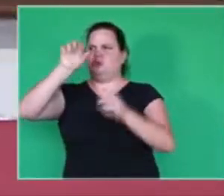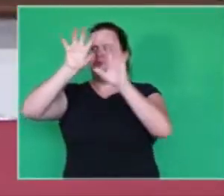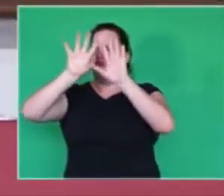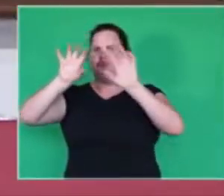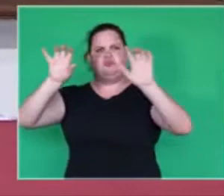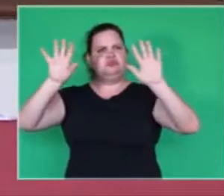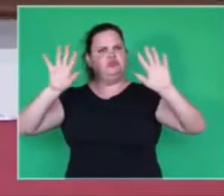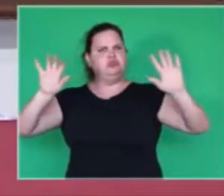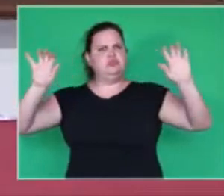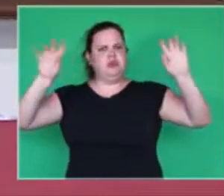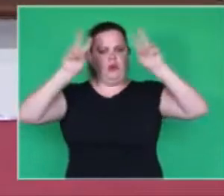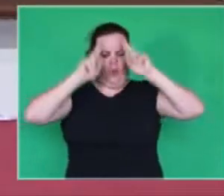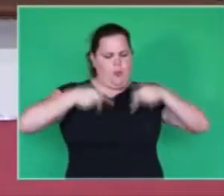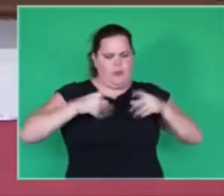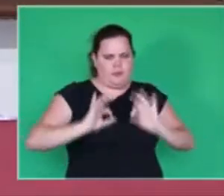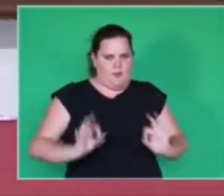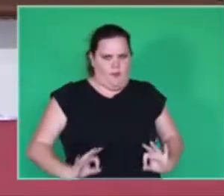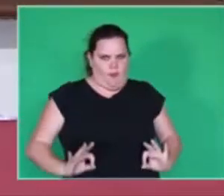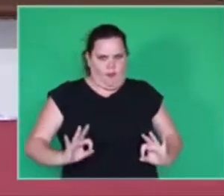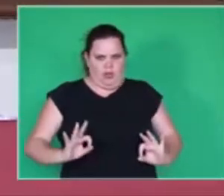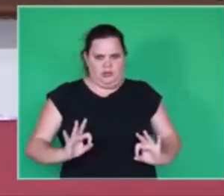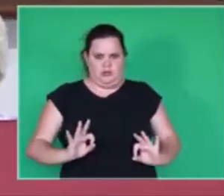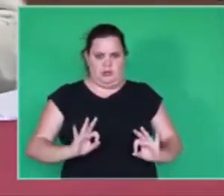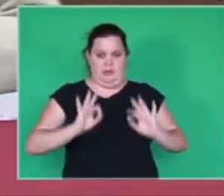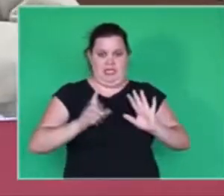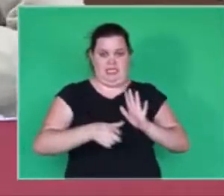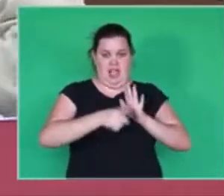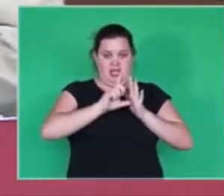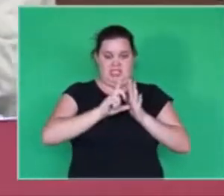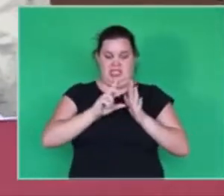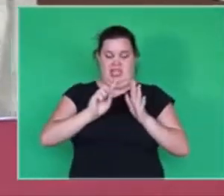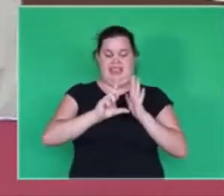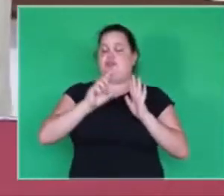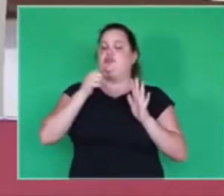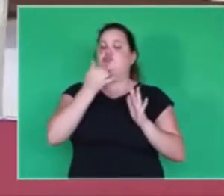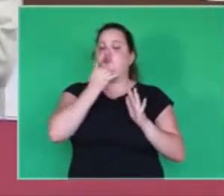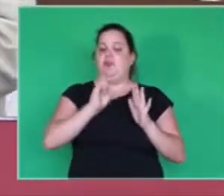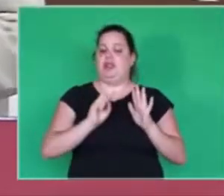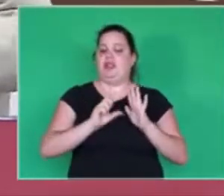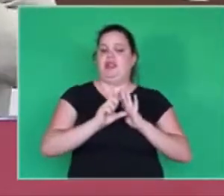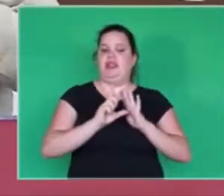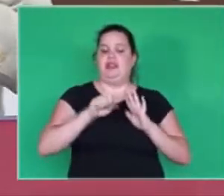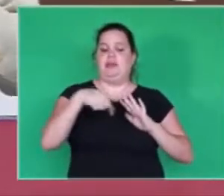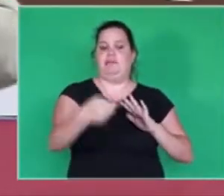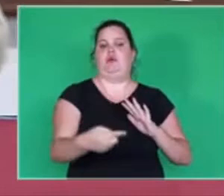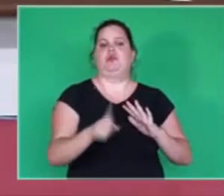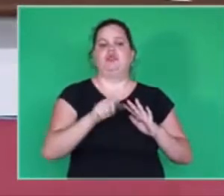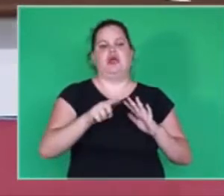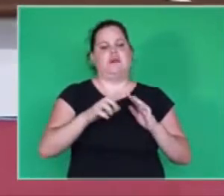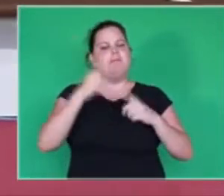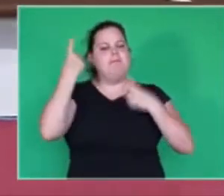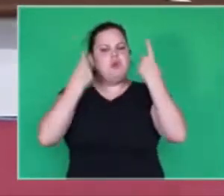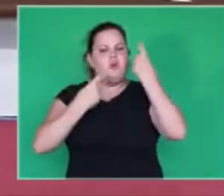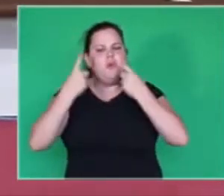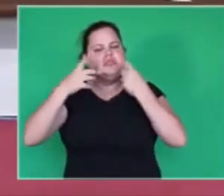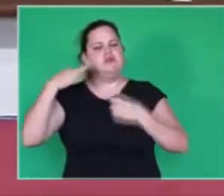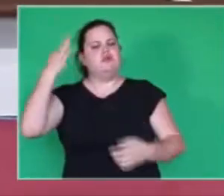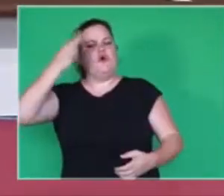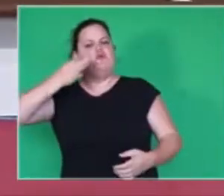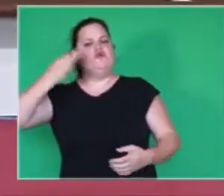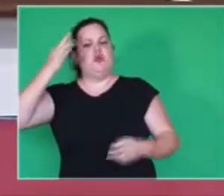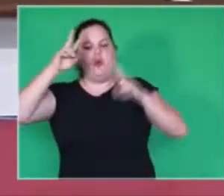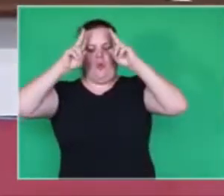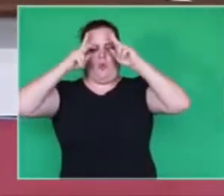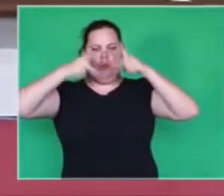world and everything. There was anthropological. It was the concern of the philosophers to